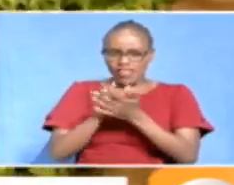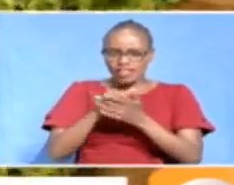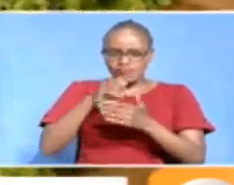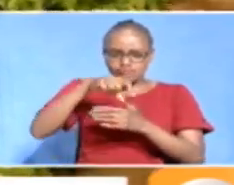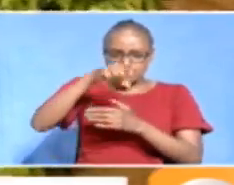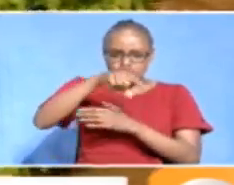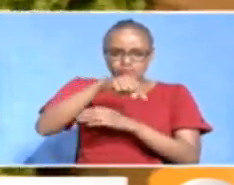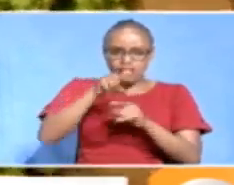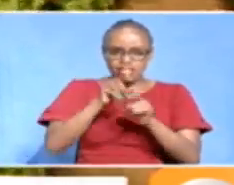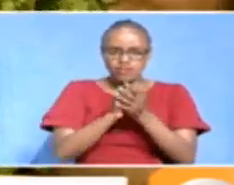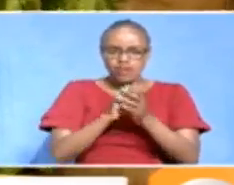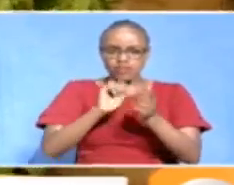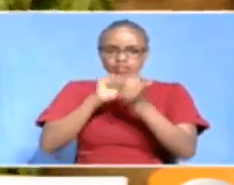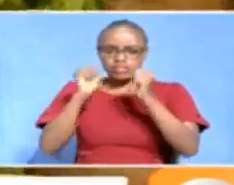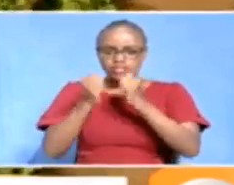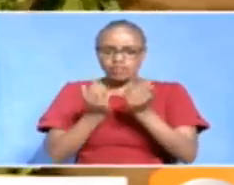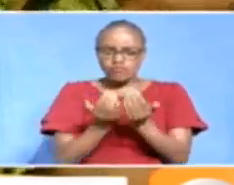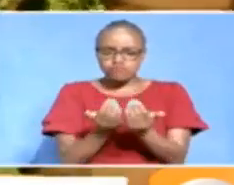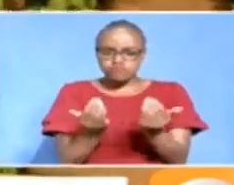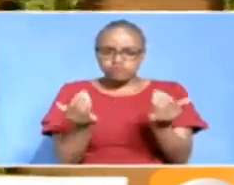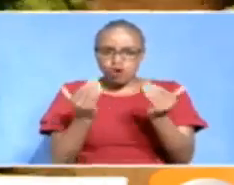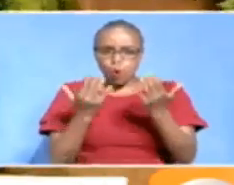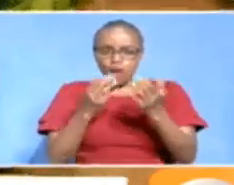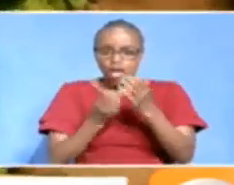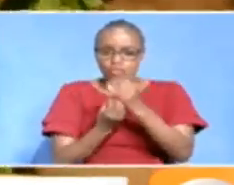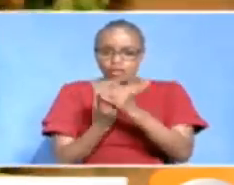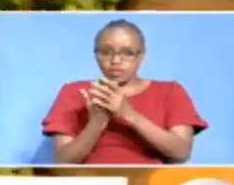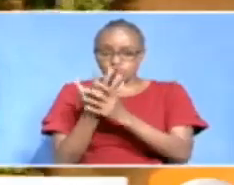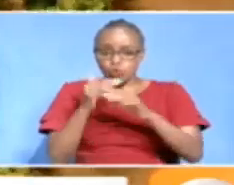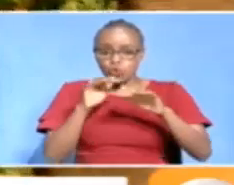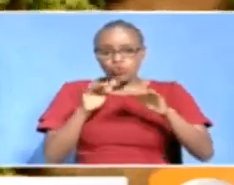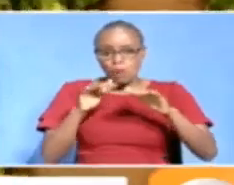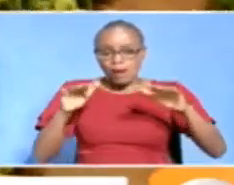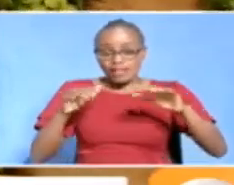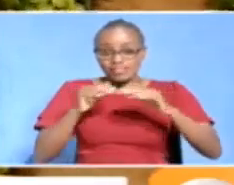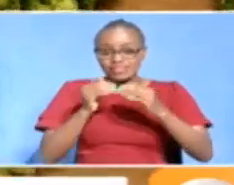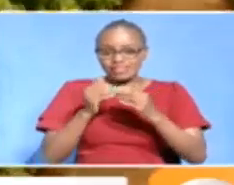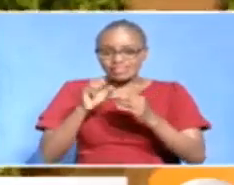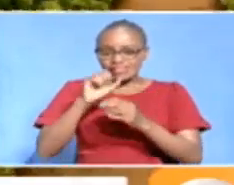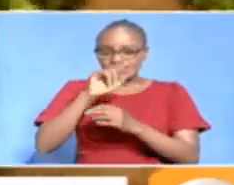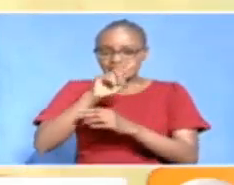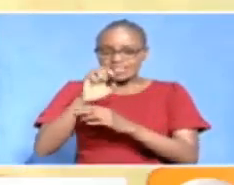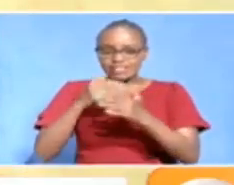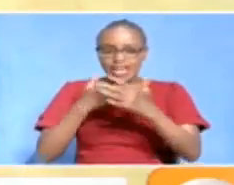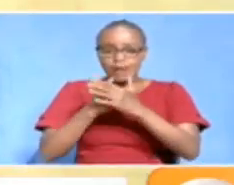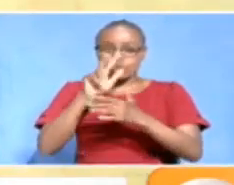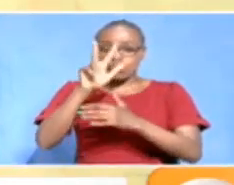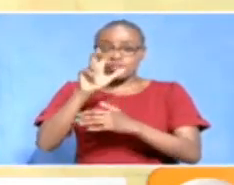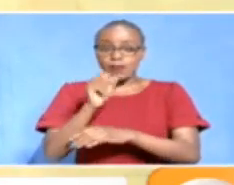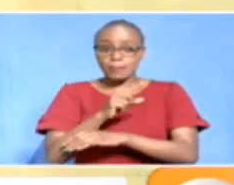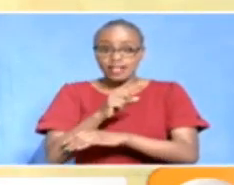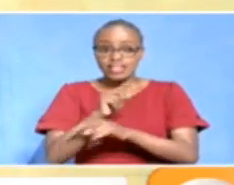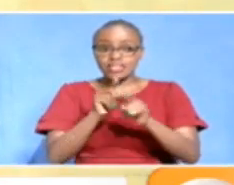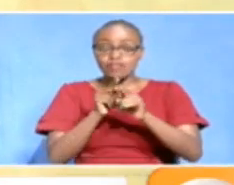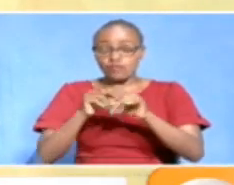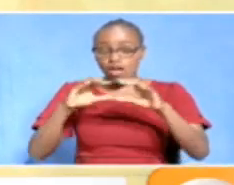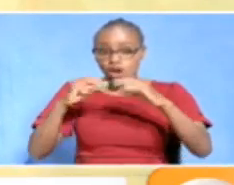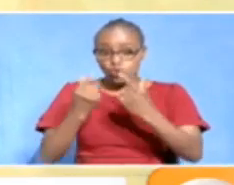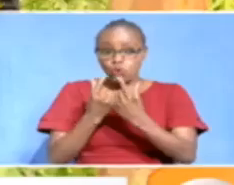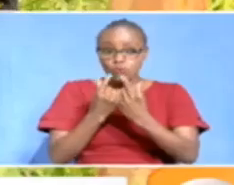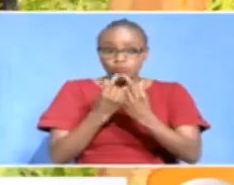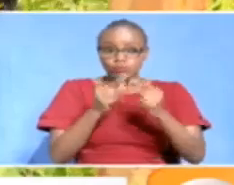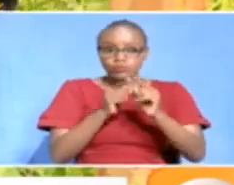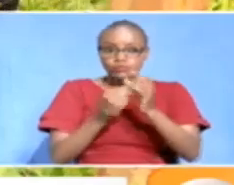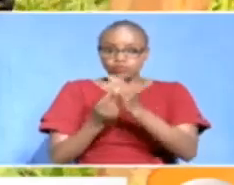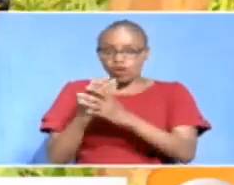placed on these converted gutters where they will grow to market size after 3 months. The group also grows tomatoes on